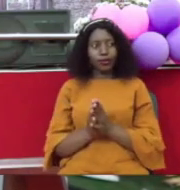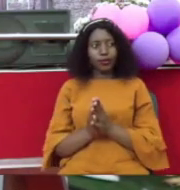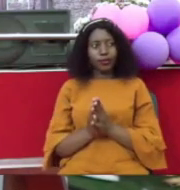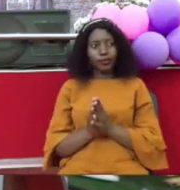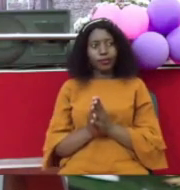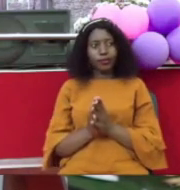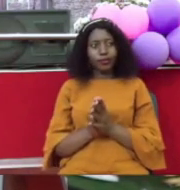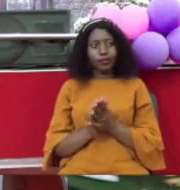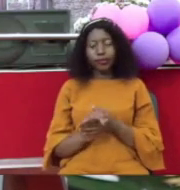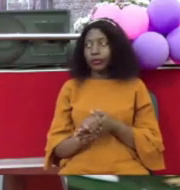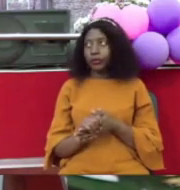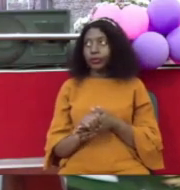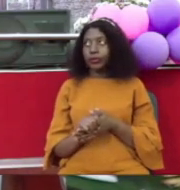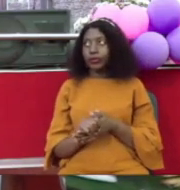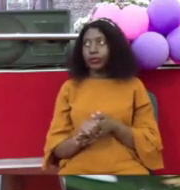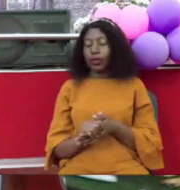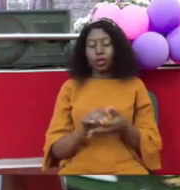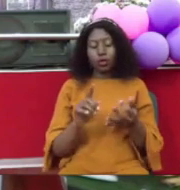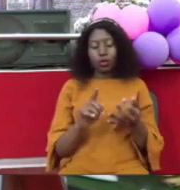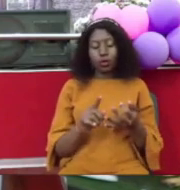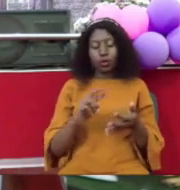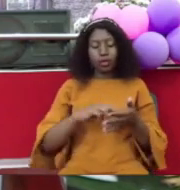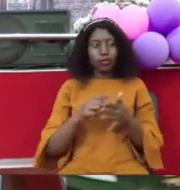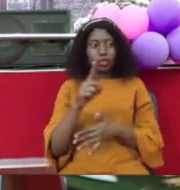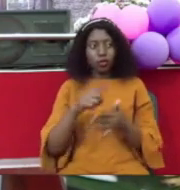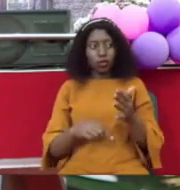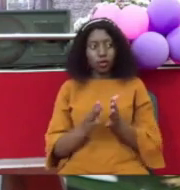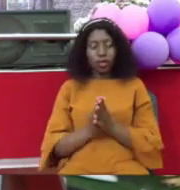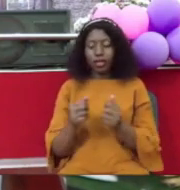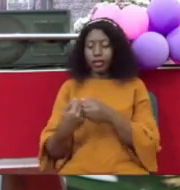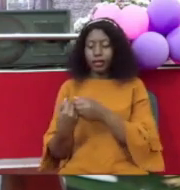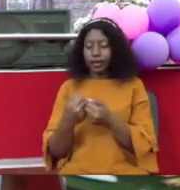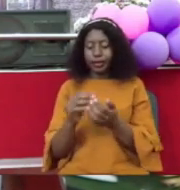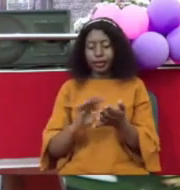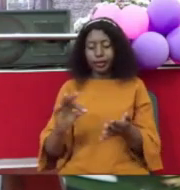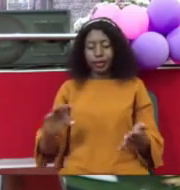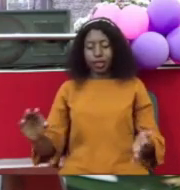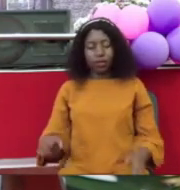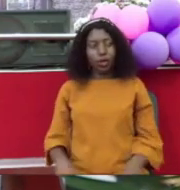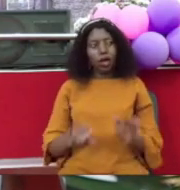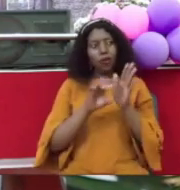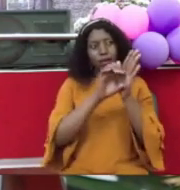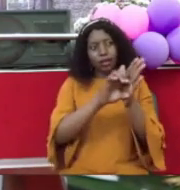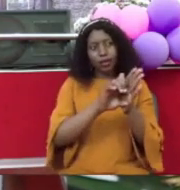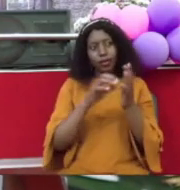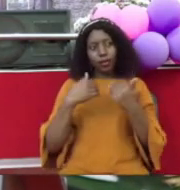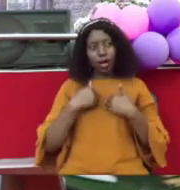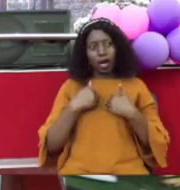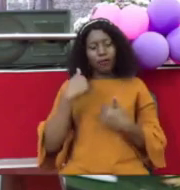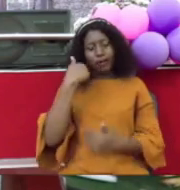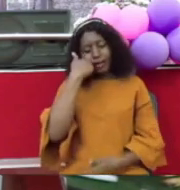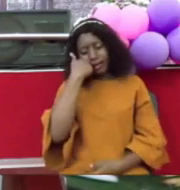si changamoto ya kawaida. So they are spiritual. Hii ni ya kiroho. You may have sicknesses in the family. Naweza kuwa na ugonjwa kwa